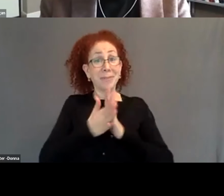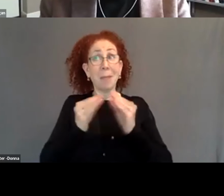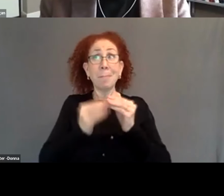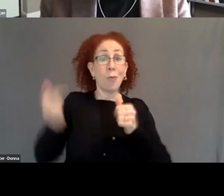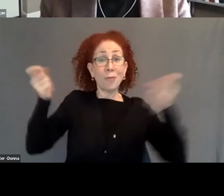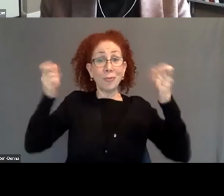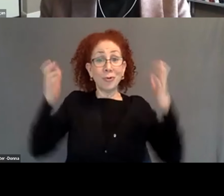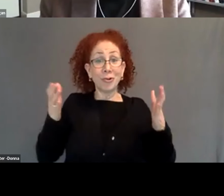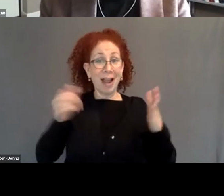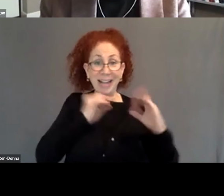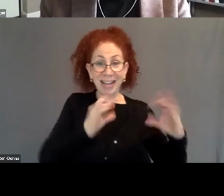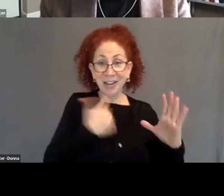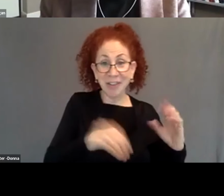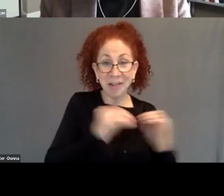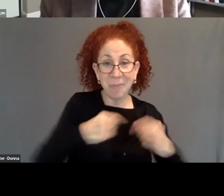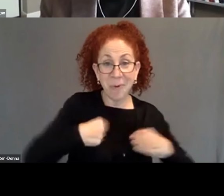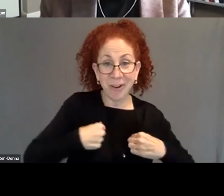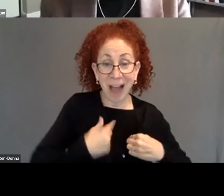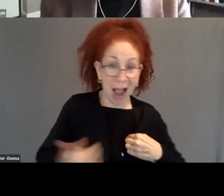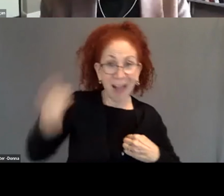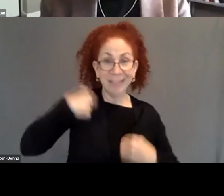educator. And